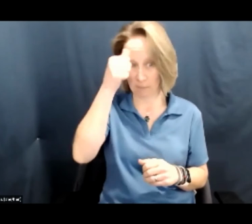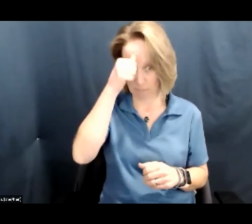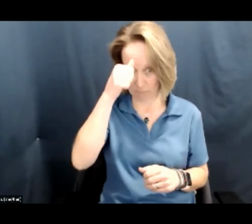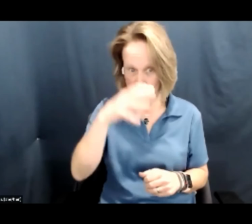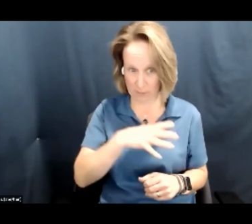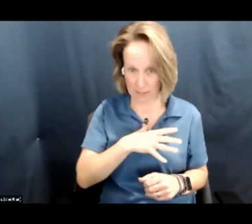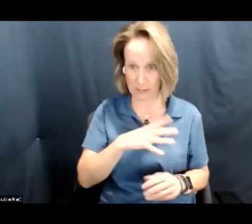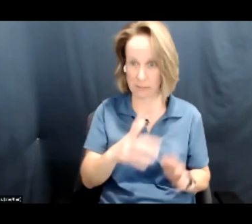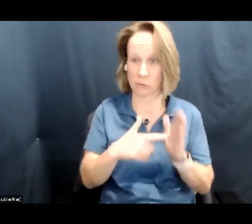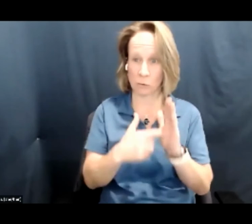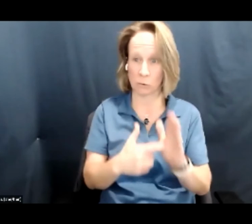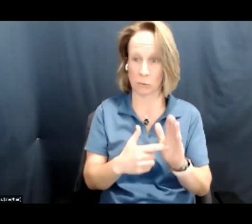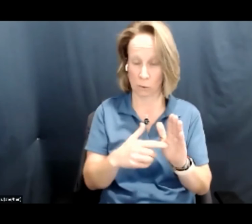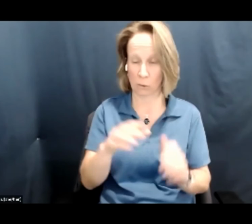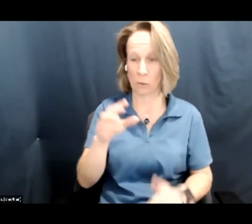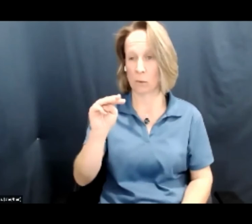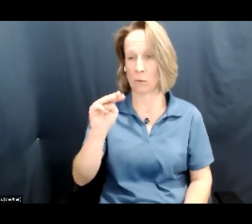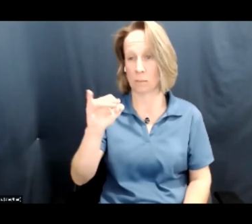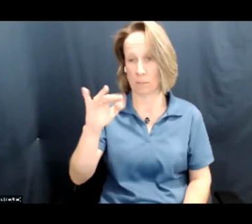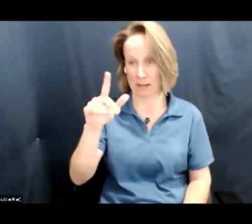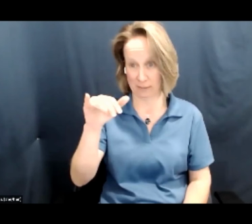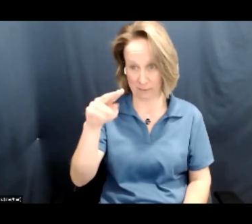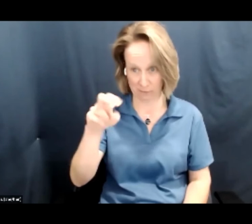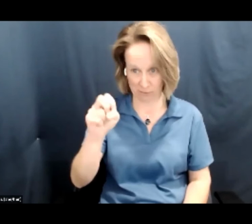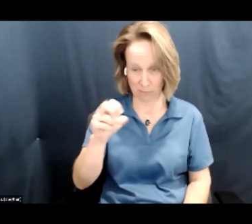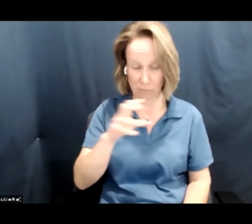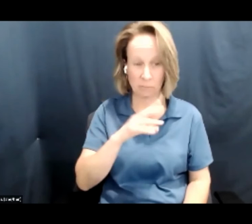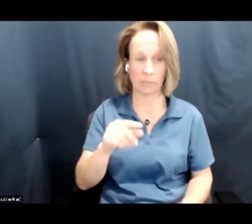masculine way, and their sex assigned birth is male.